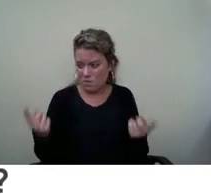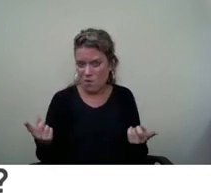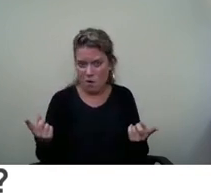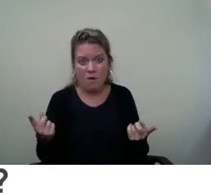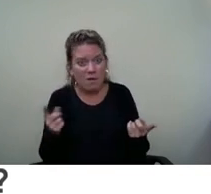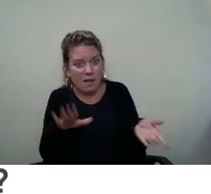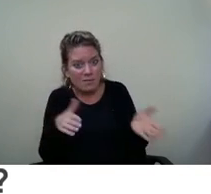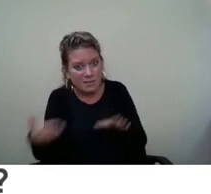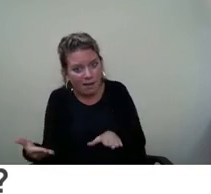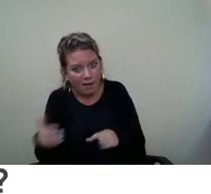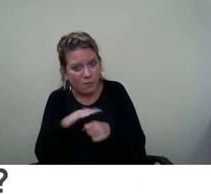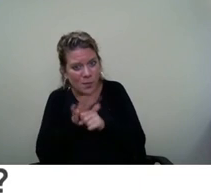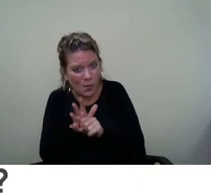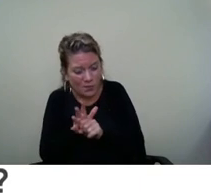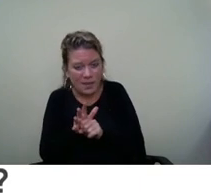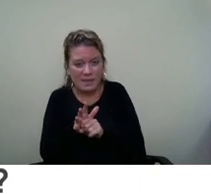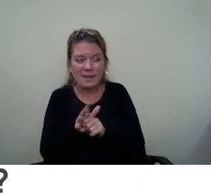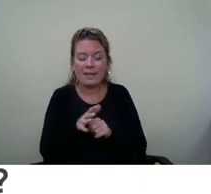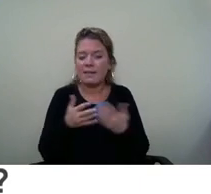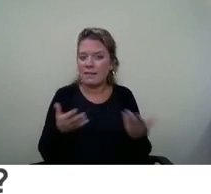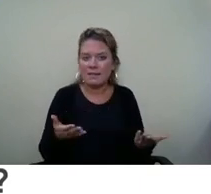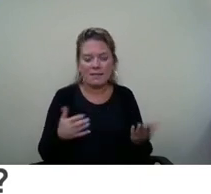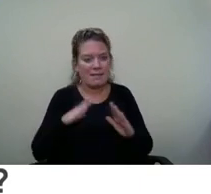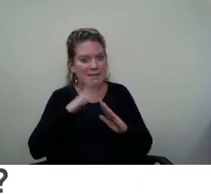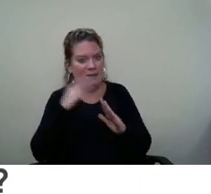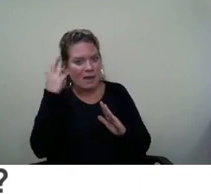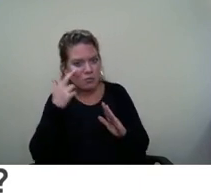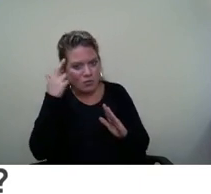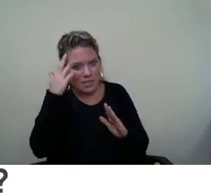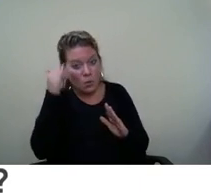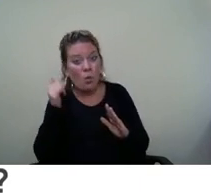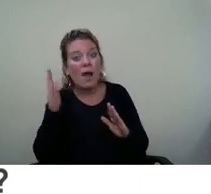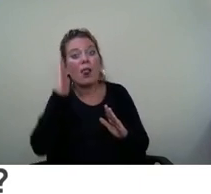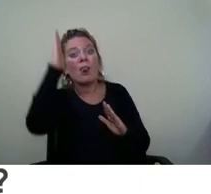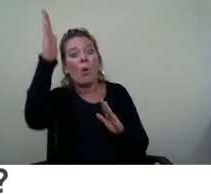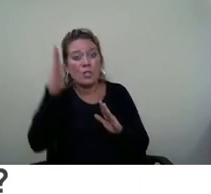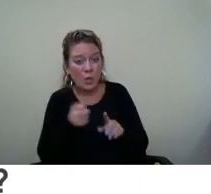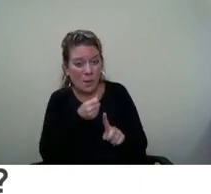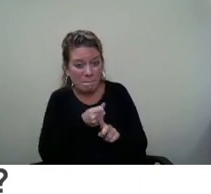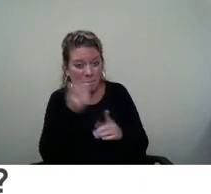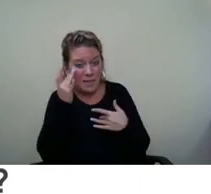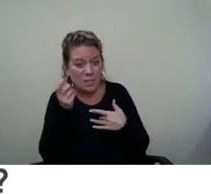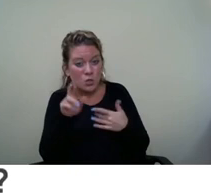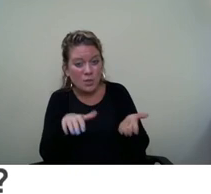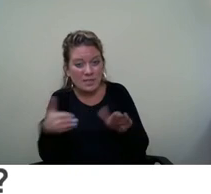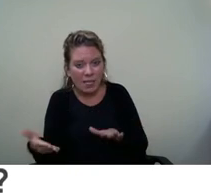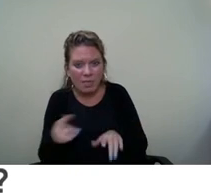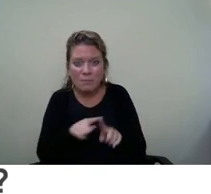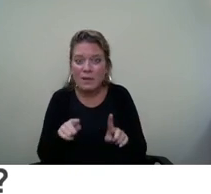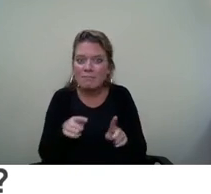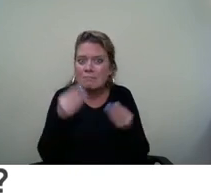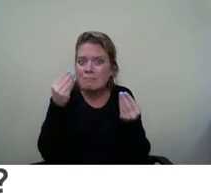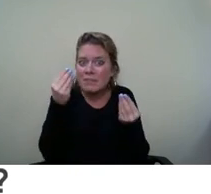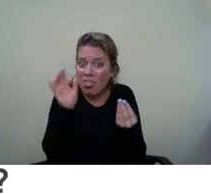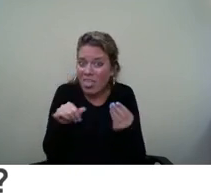from COVID. And it's like the top reason is long-term illness or death. And it's like, dude, this is exactly what we're